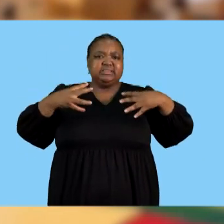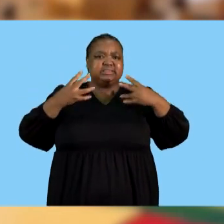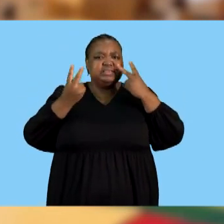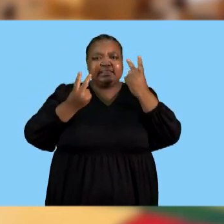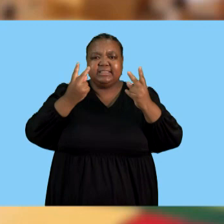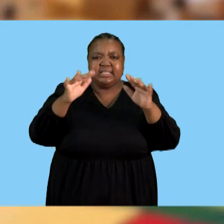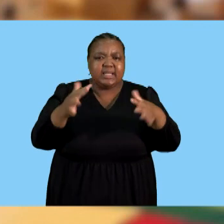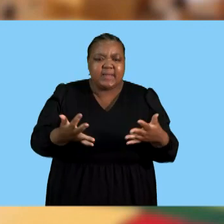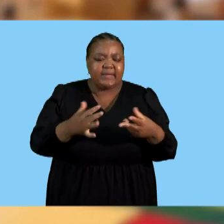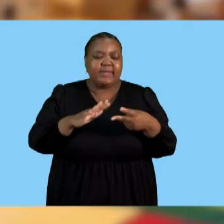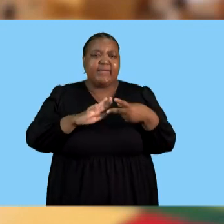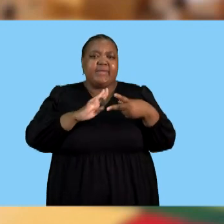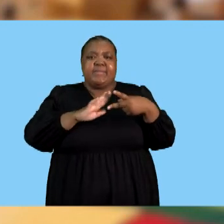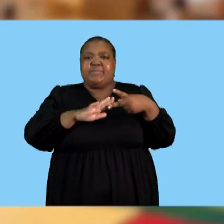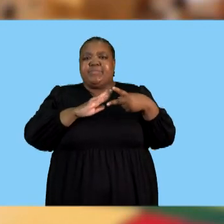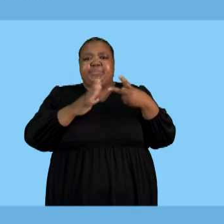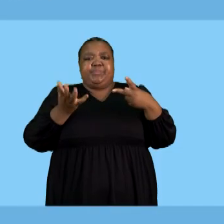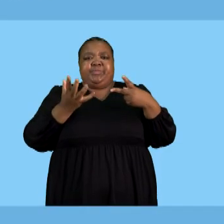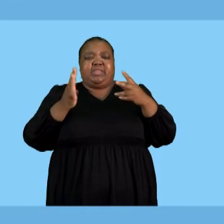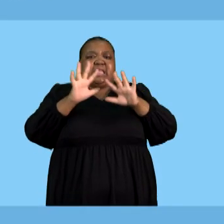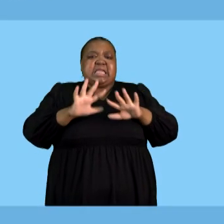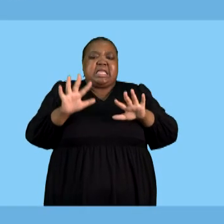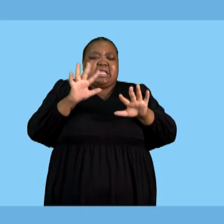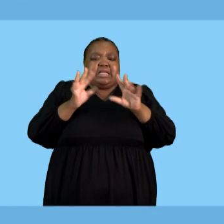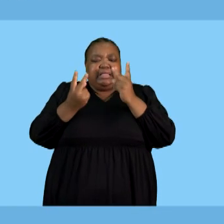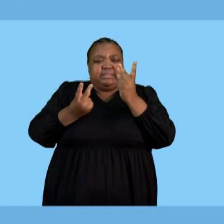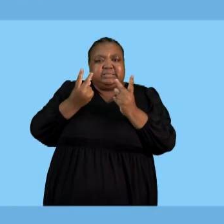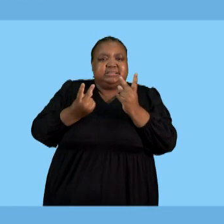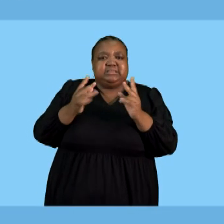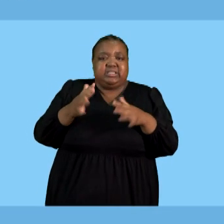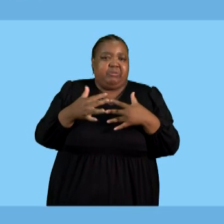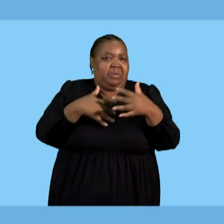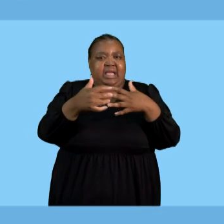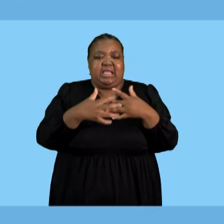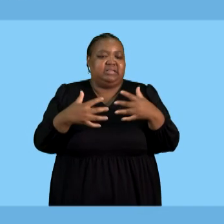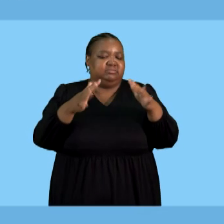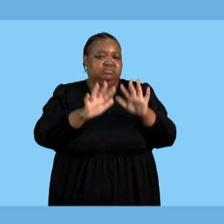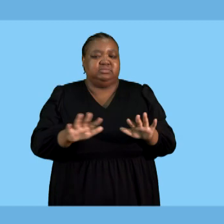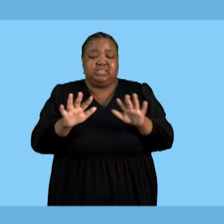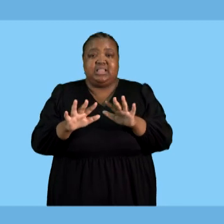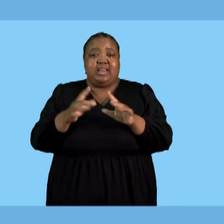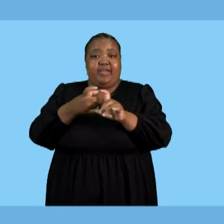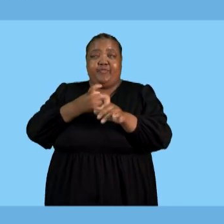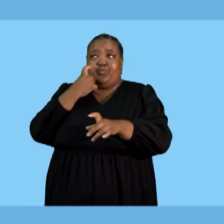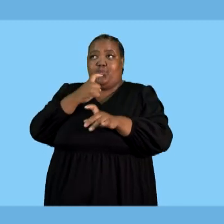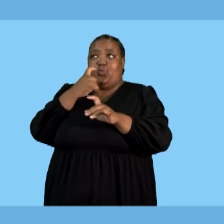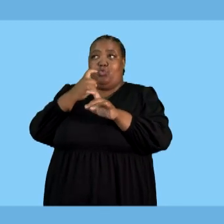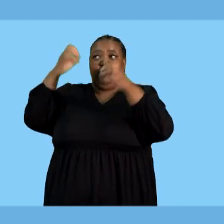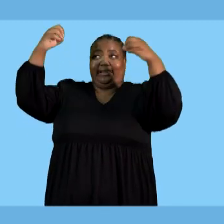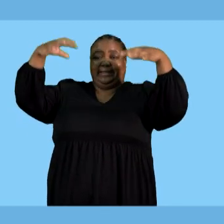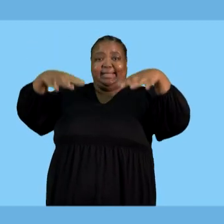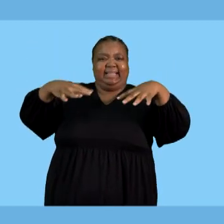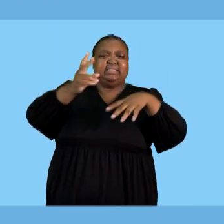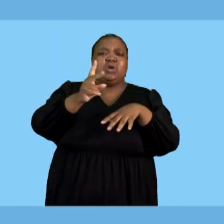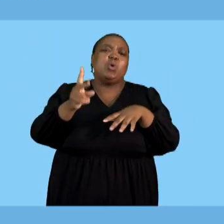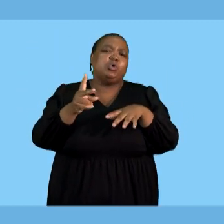perceive light. We have talked also about how we are able to perceive a color, be it any color of that is coming from the white light.